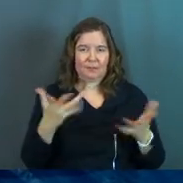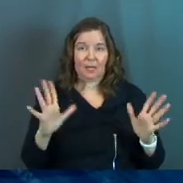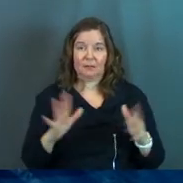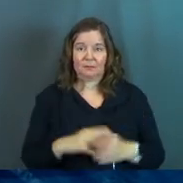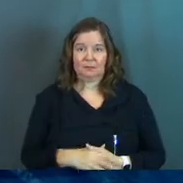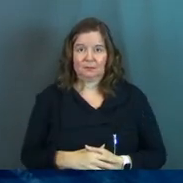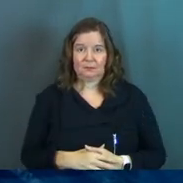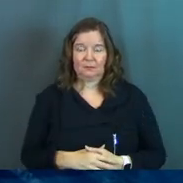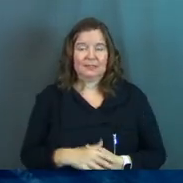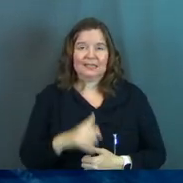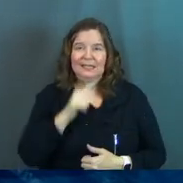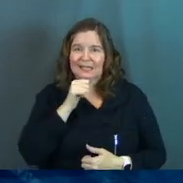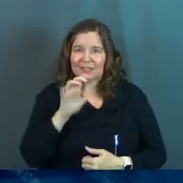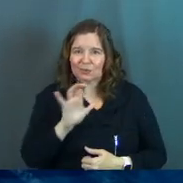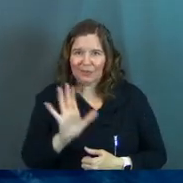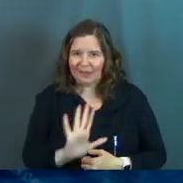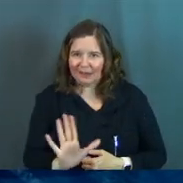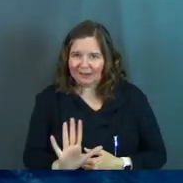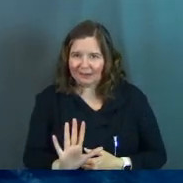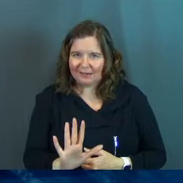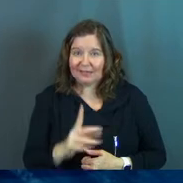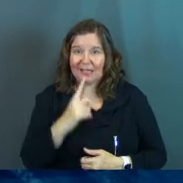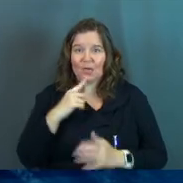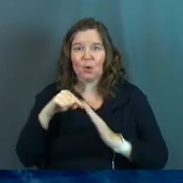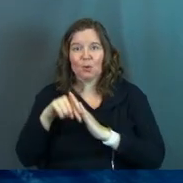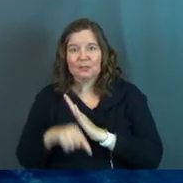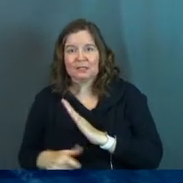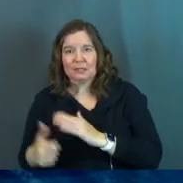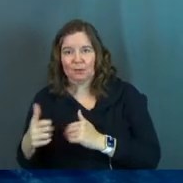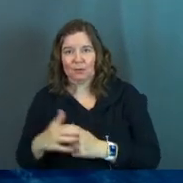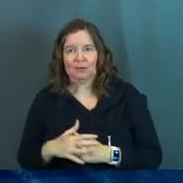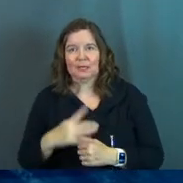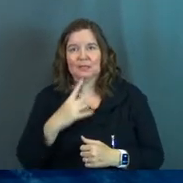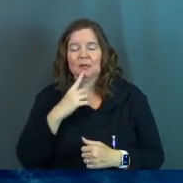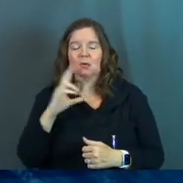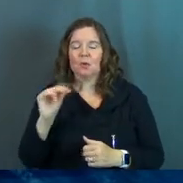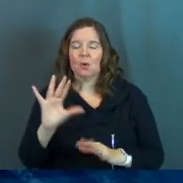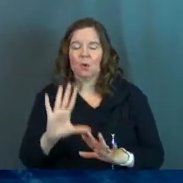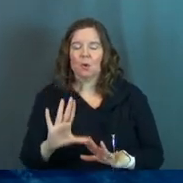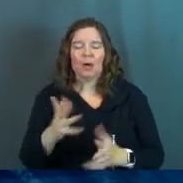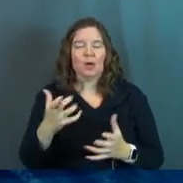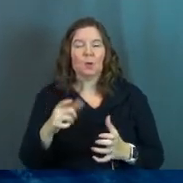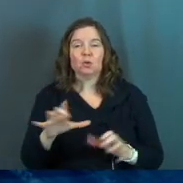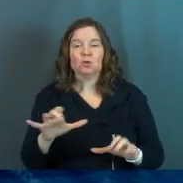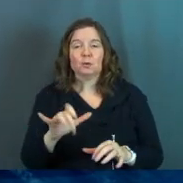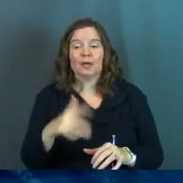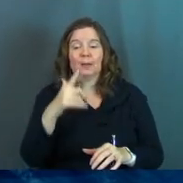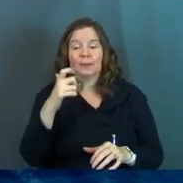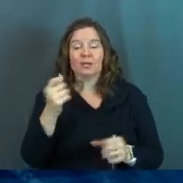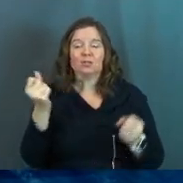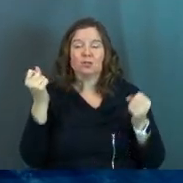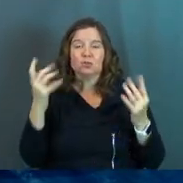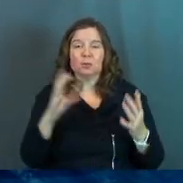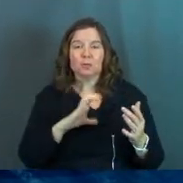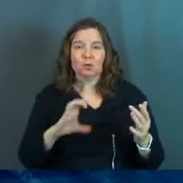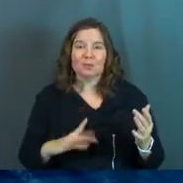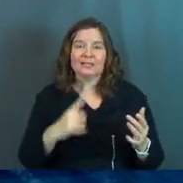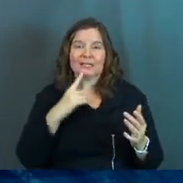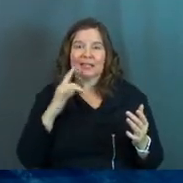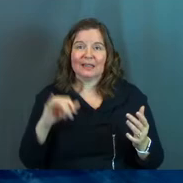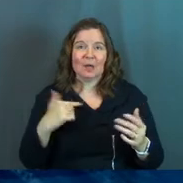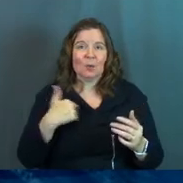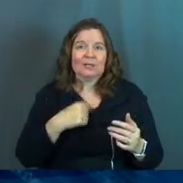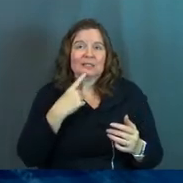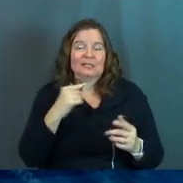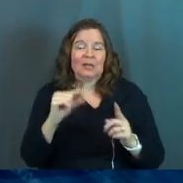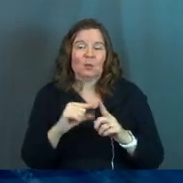Done. He doesn't do that. He goes deeper. And he says, no, I don't want you to do that, because too many Christians say that.